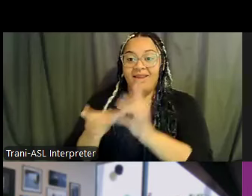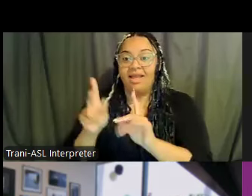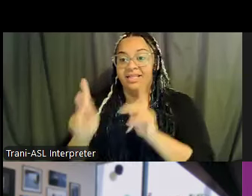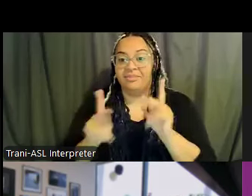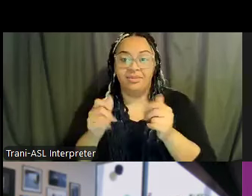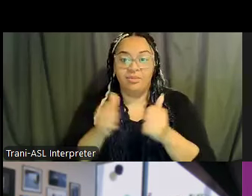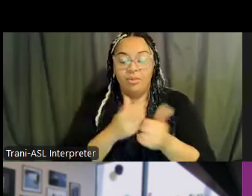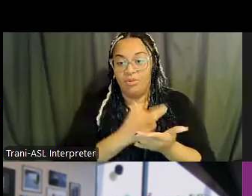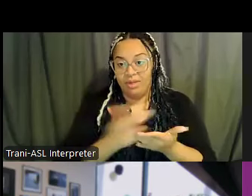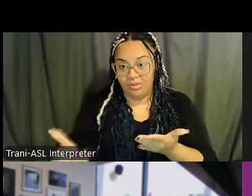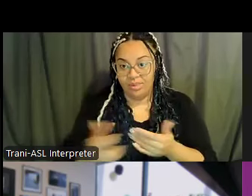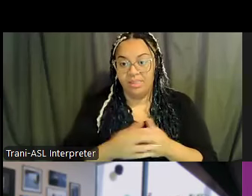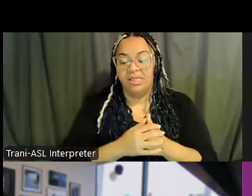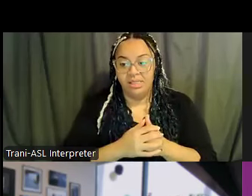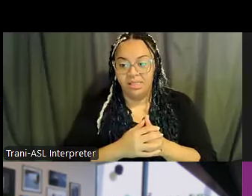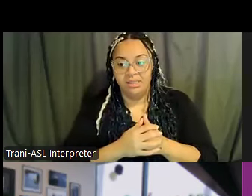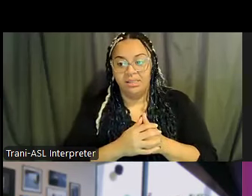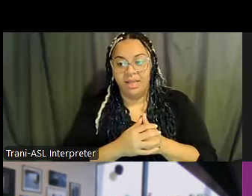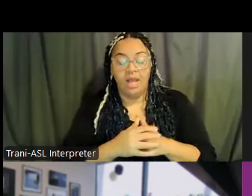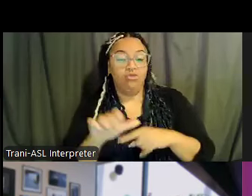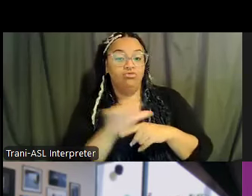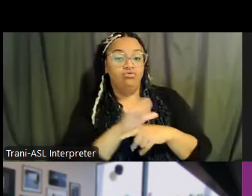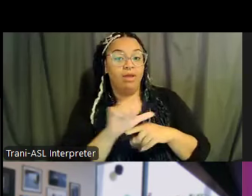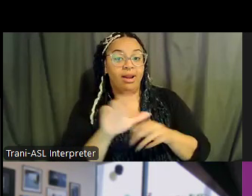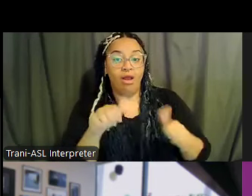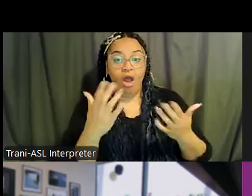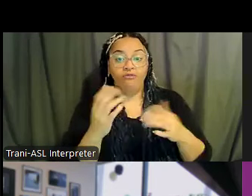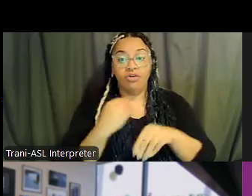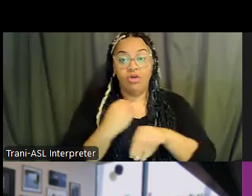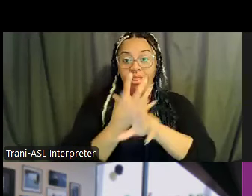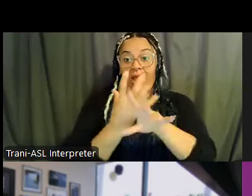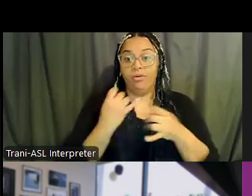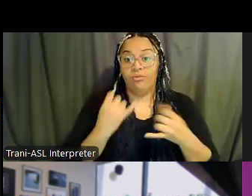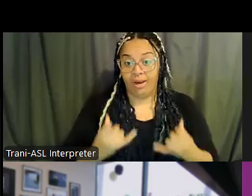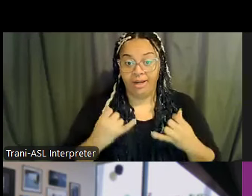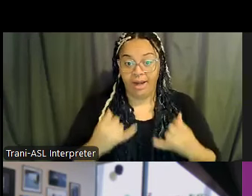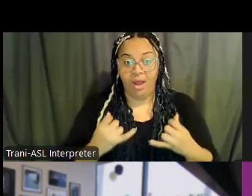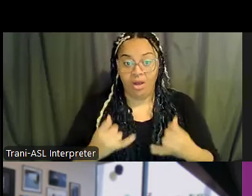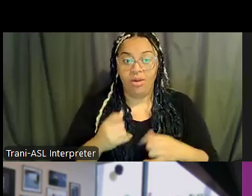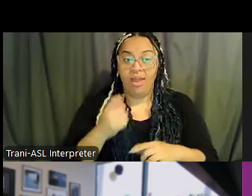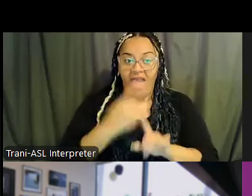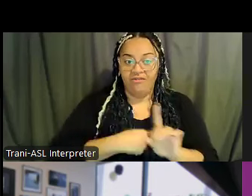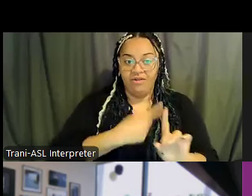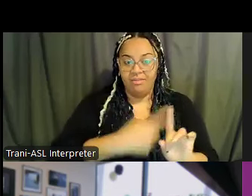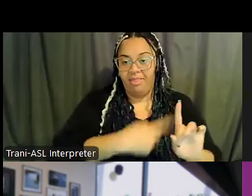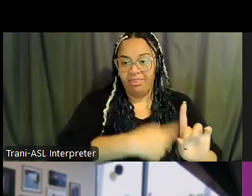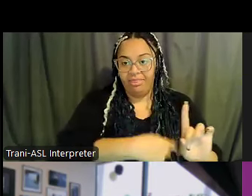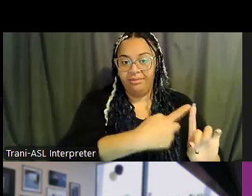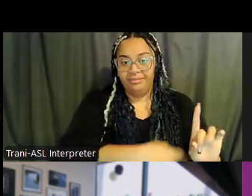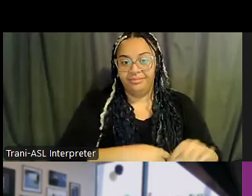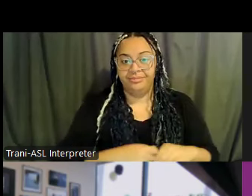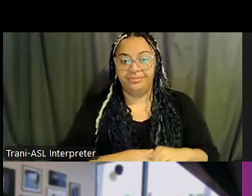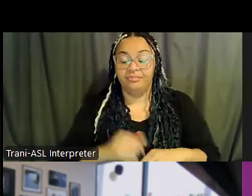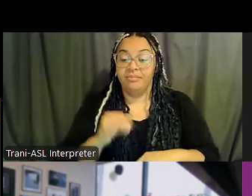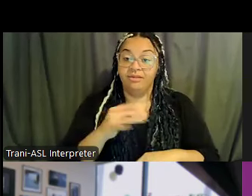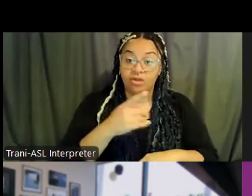resources. And this training is offered virtually currently every month. But if you or